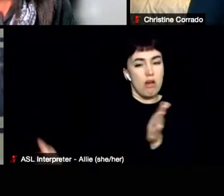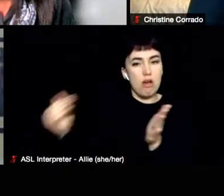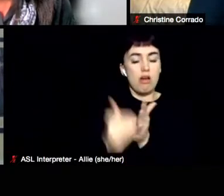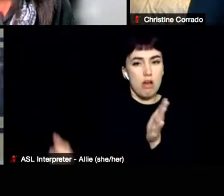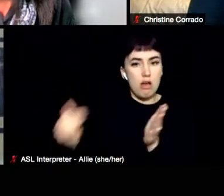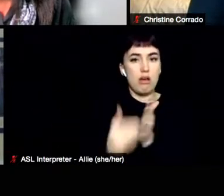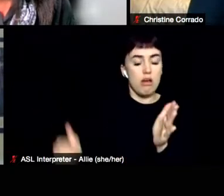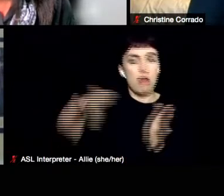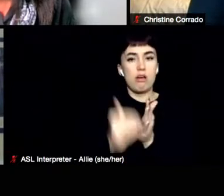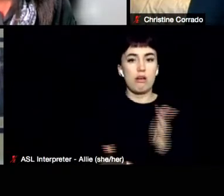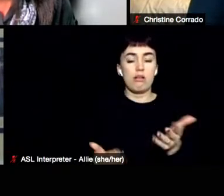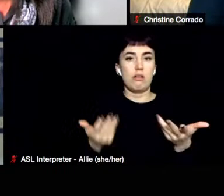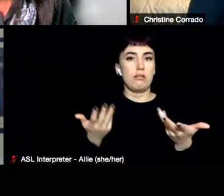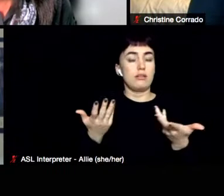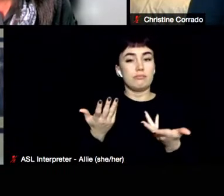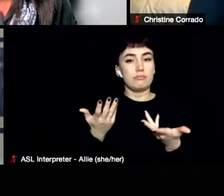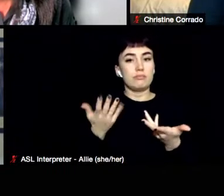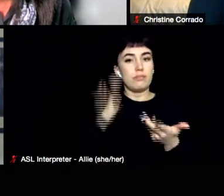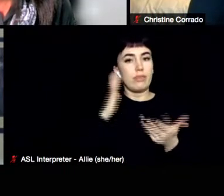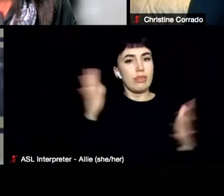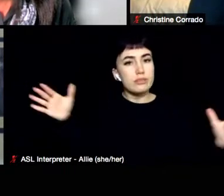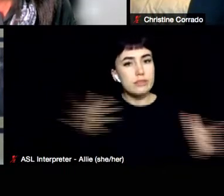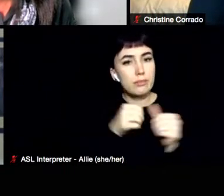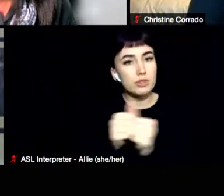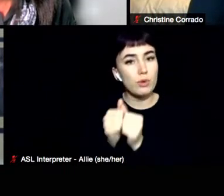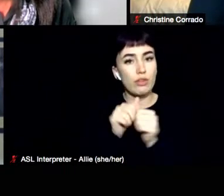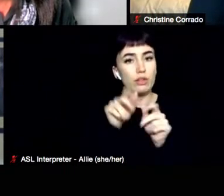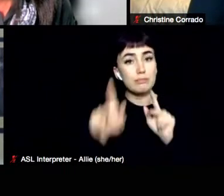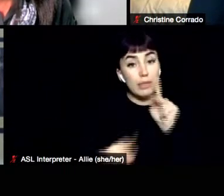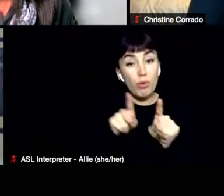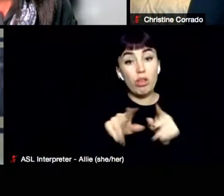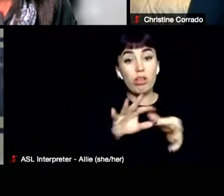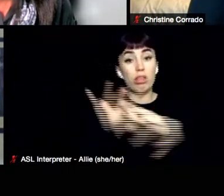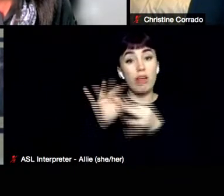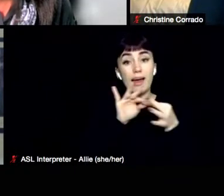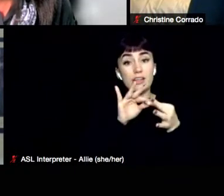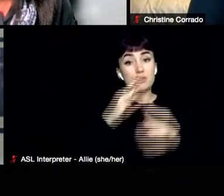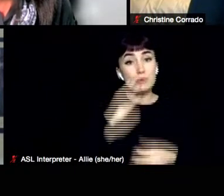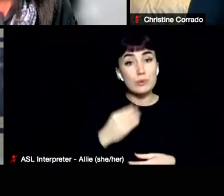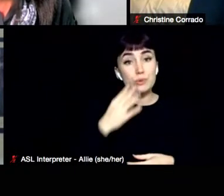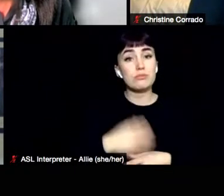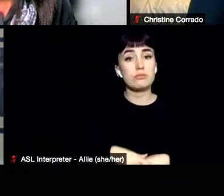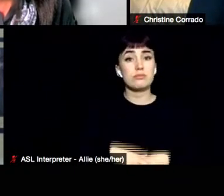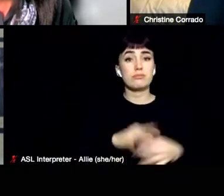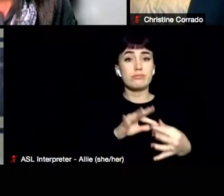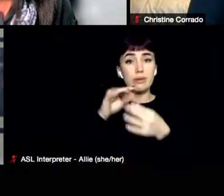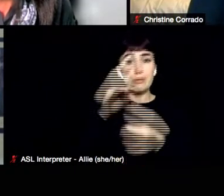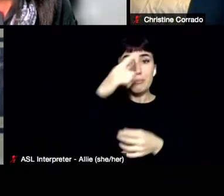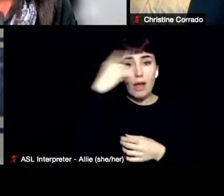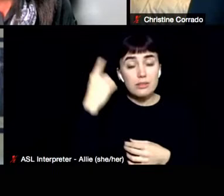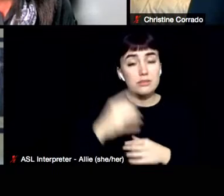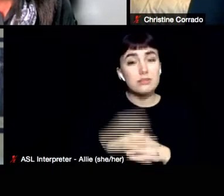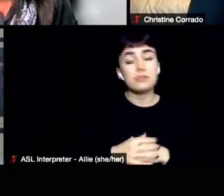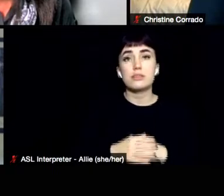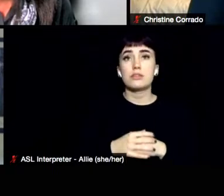again. Let's come together as a people, as Jews, as Blacks, as